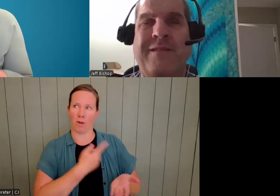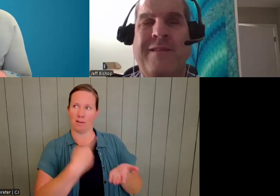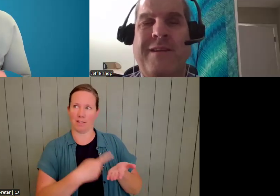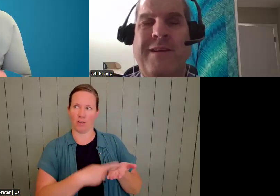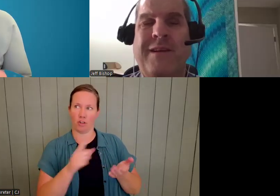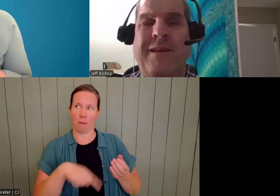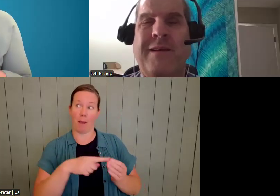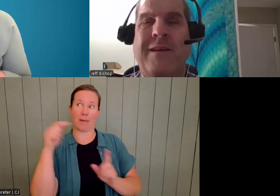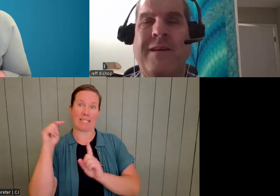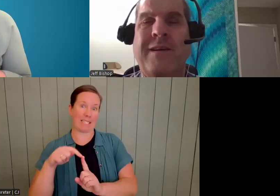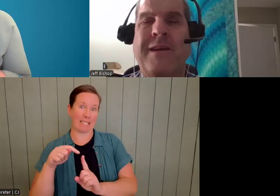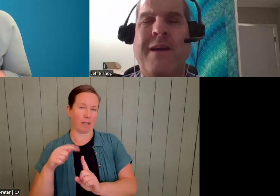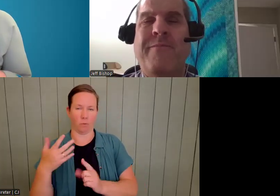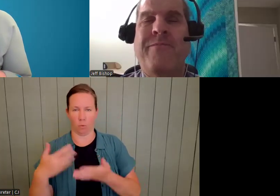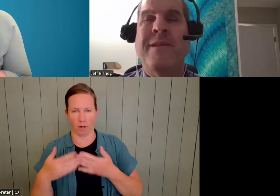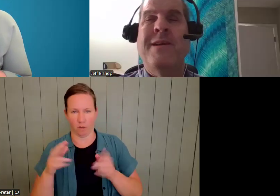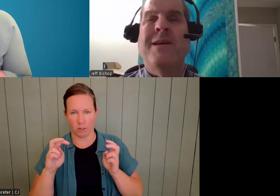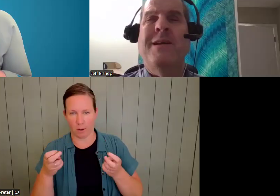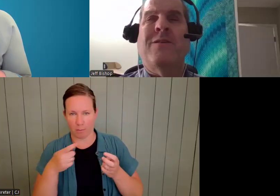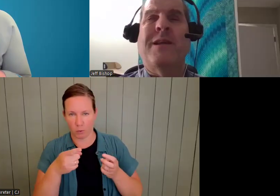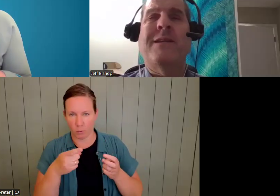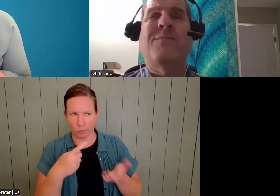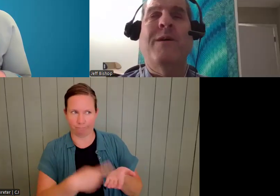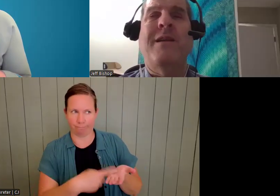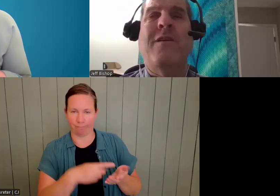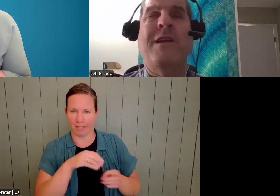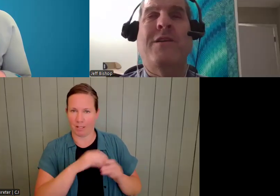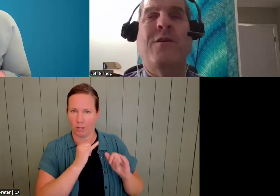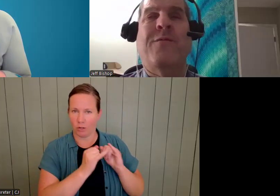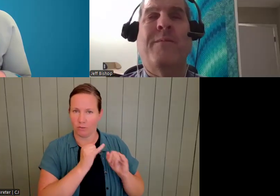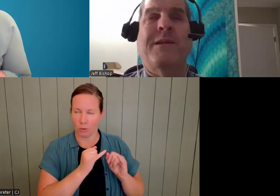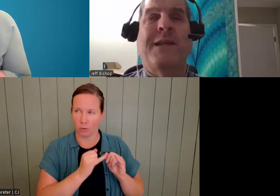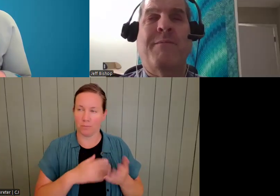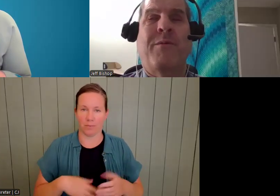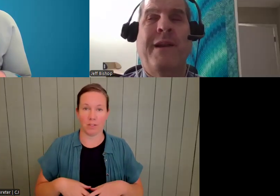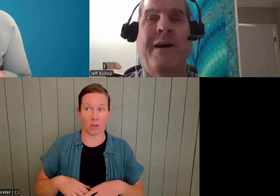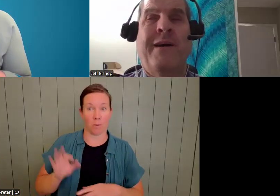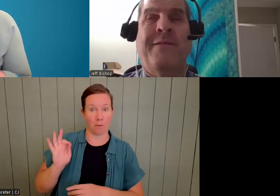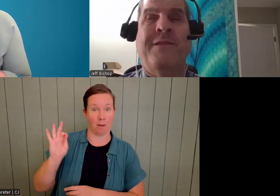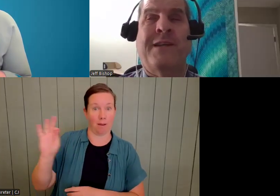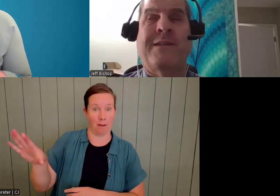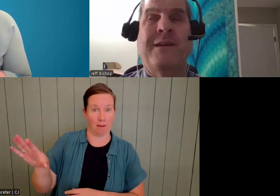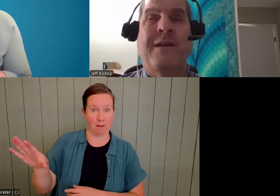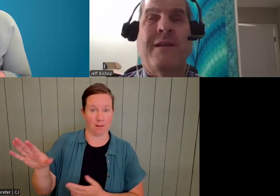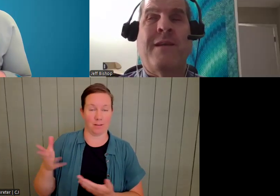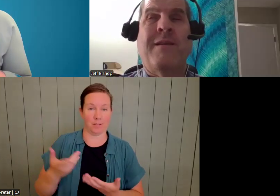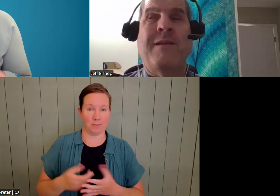about. Okay. So this is what you need to do from the standpoint of